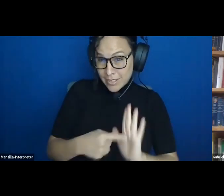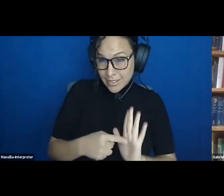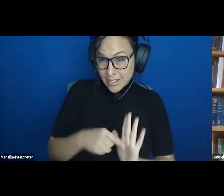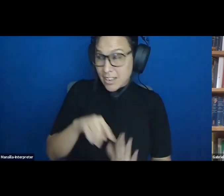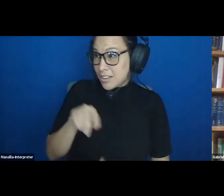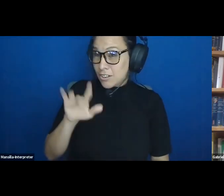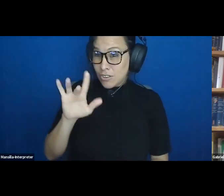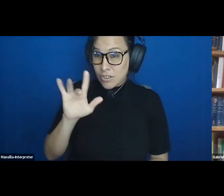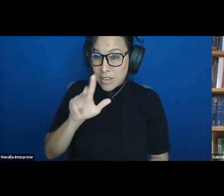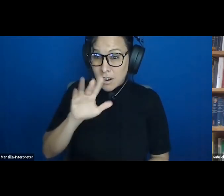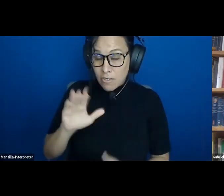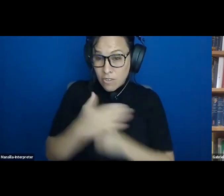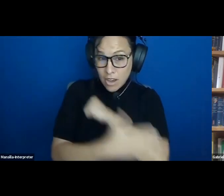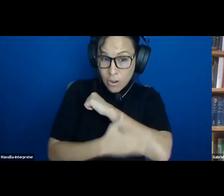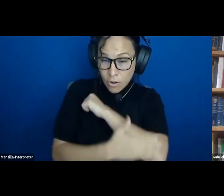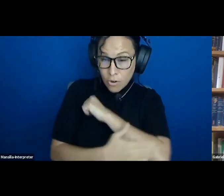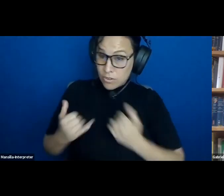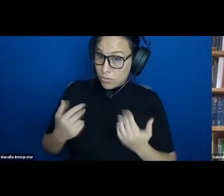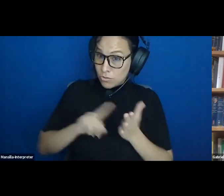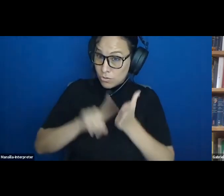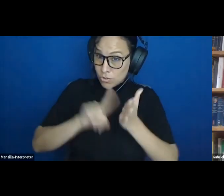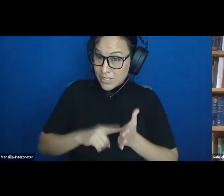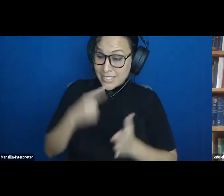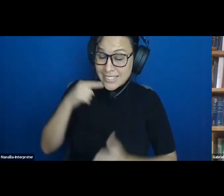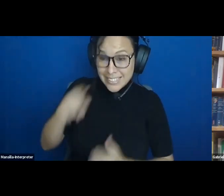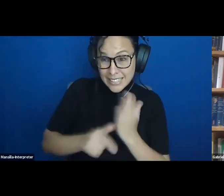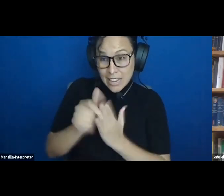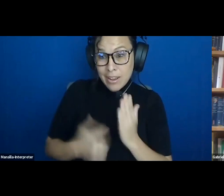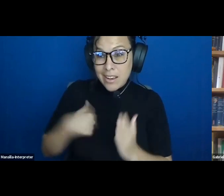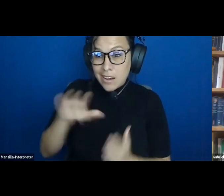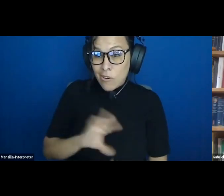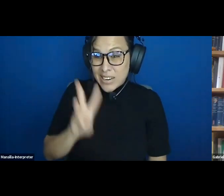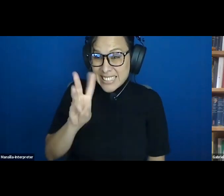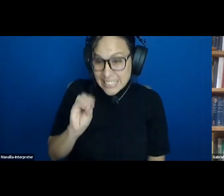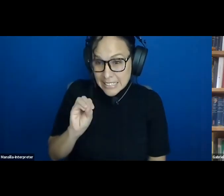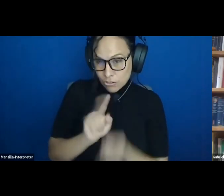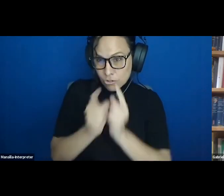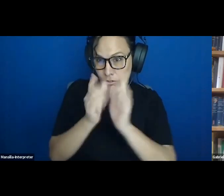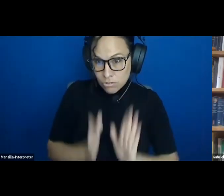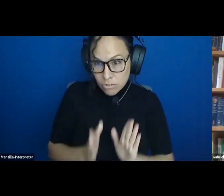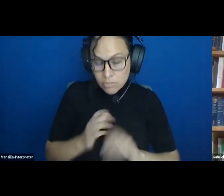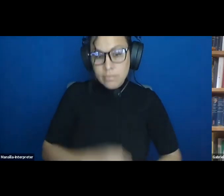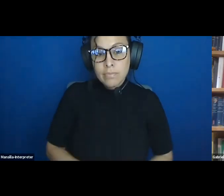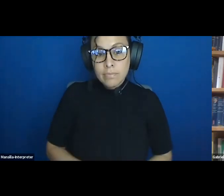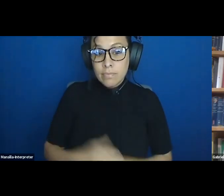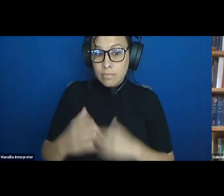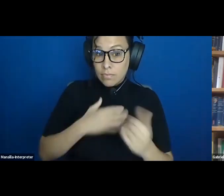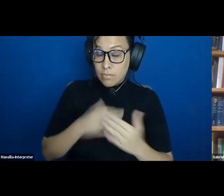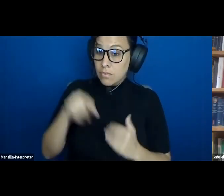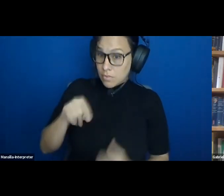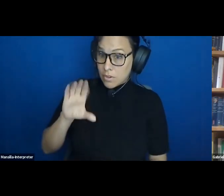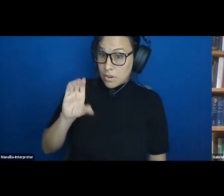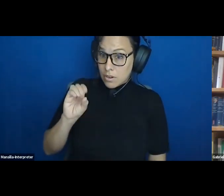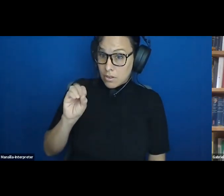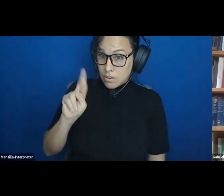countries, and as new research shows, it had over 60 translators. Even though it is true that El Corno